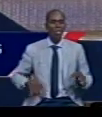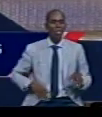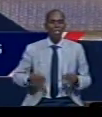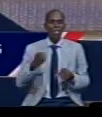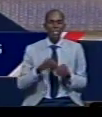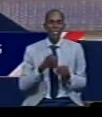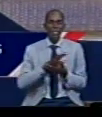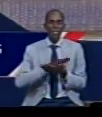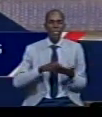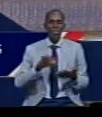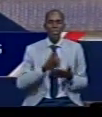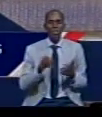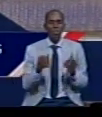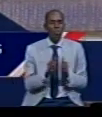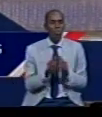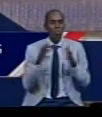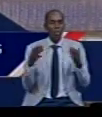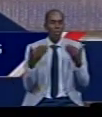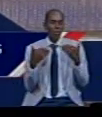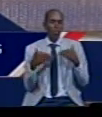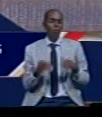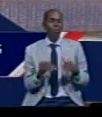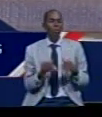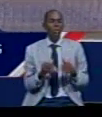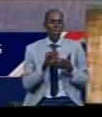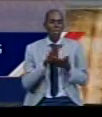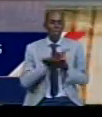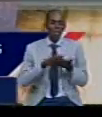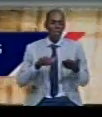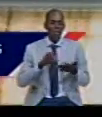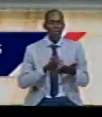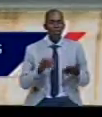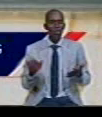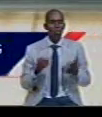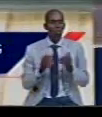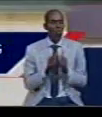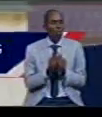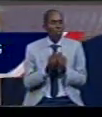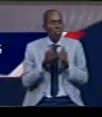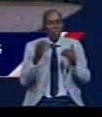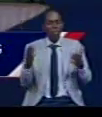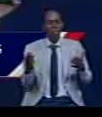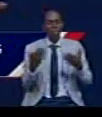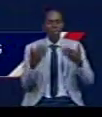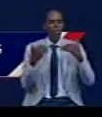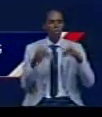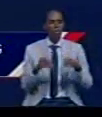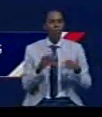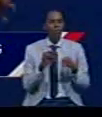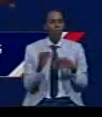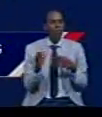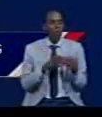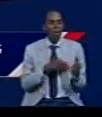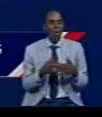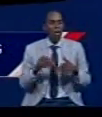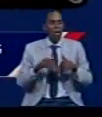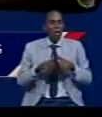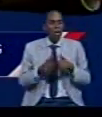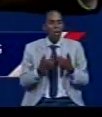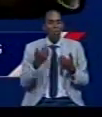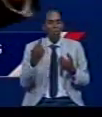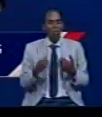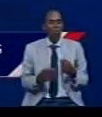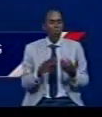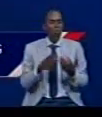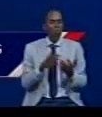cleansing without limits. Cleansing without limits. No matter how long the leprosy has